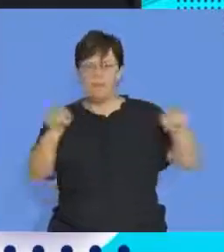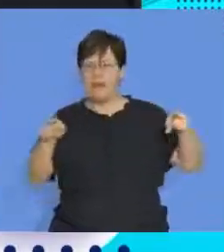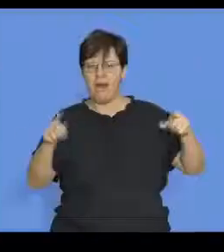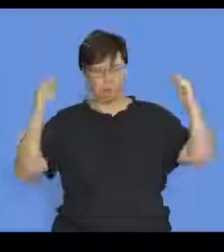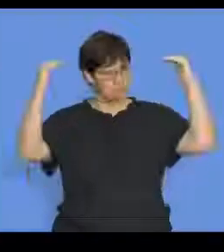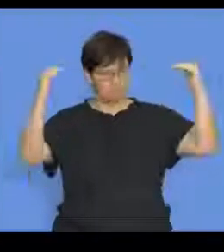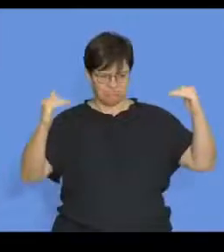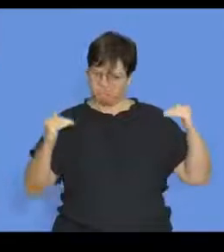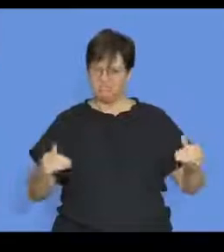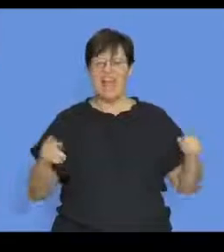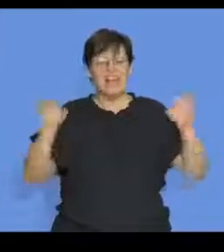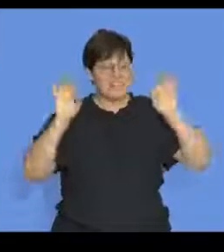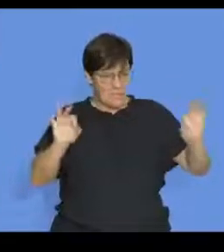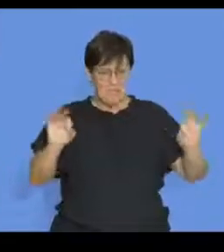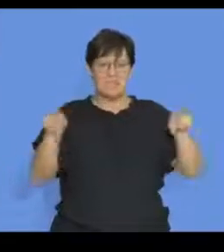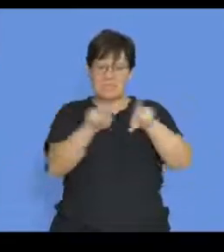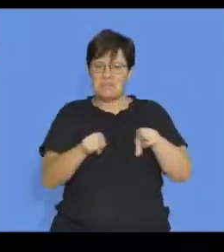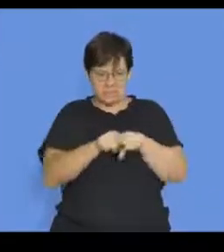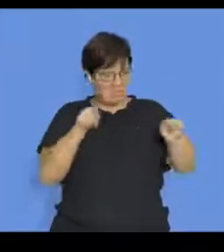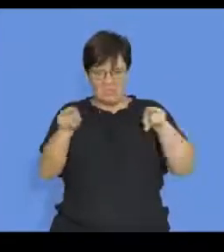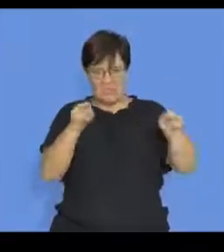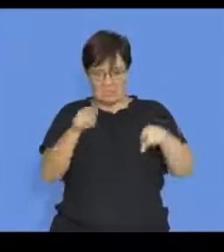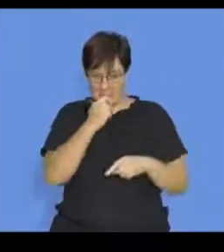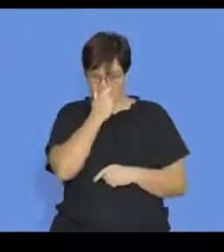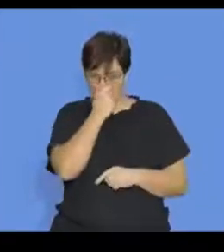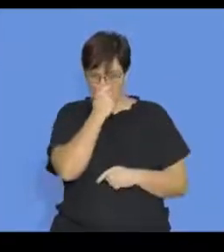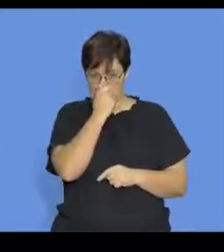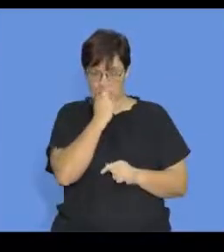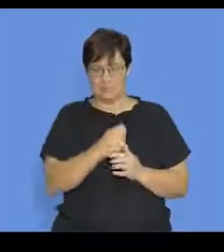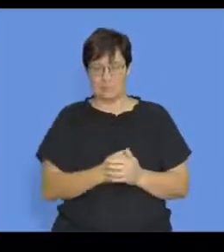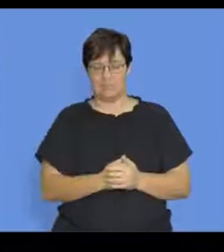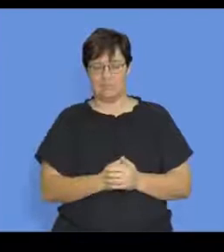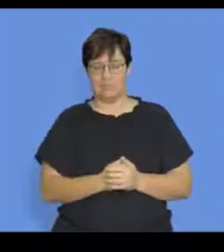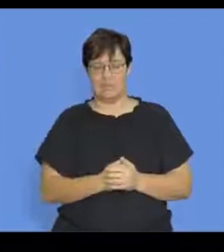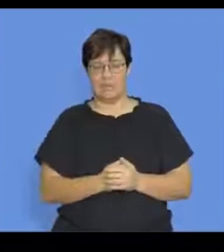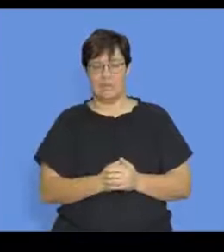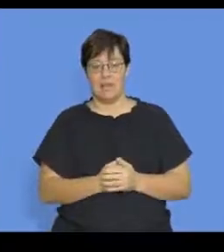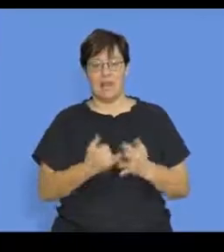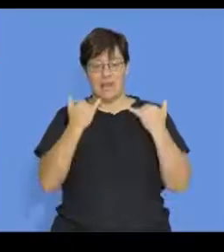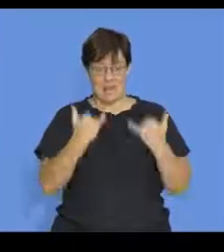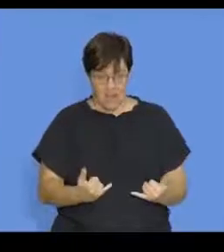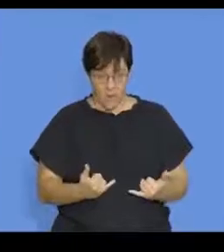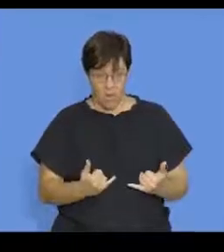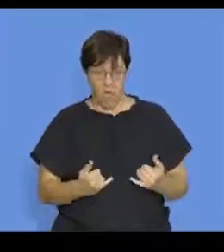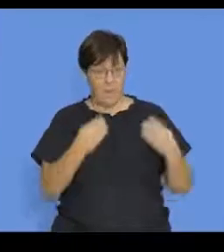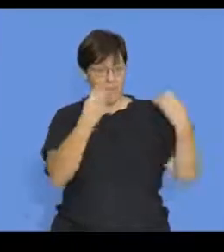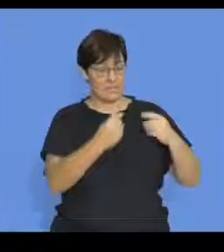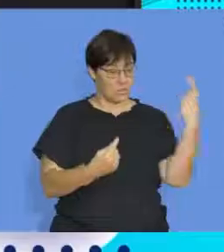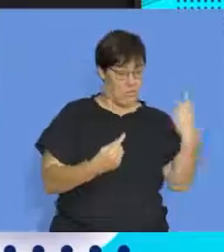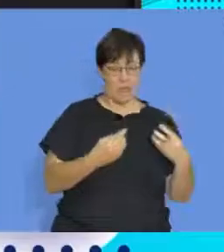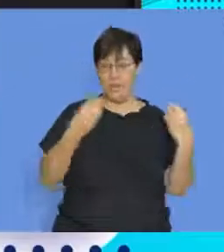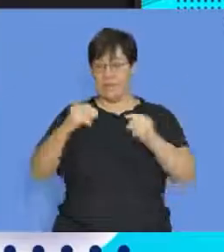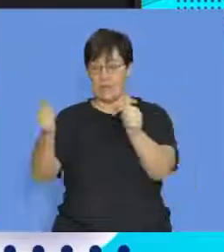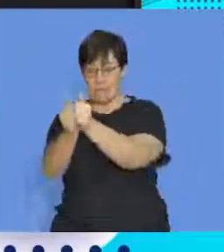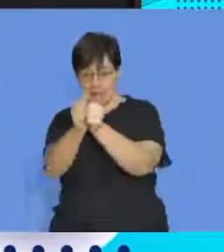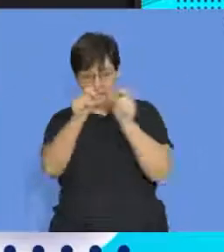far, we should be fine because it's exactly the same. Right, now comes the change.